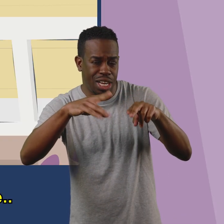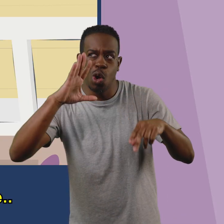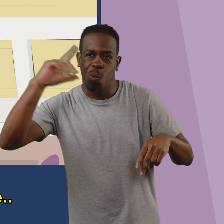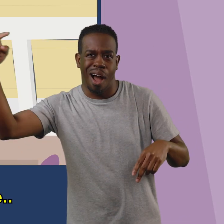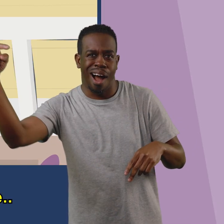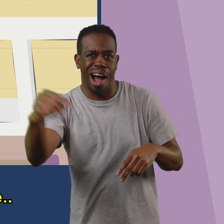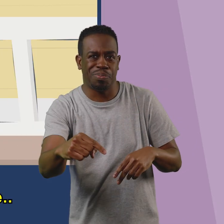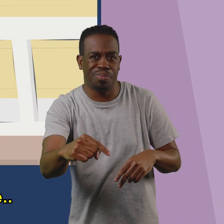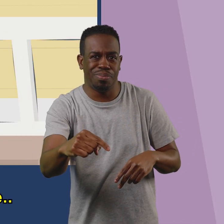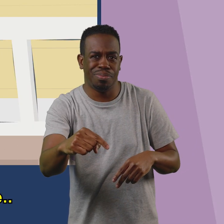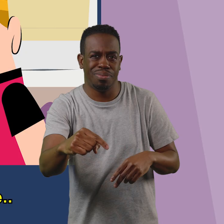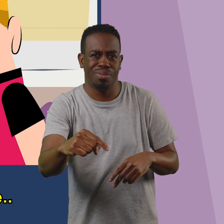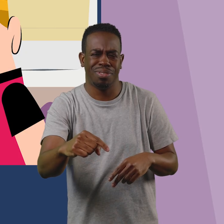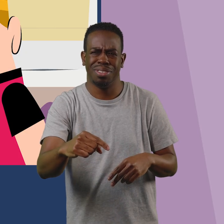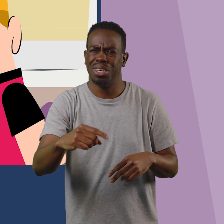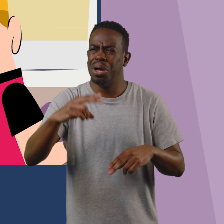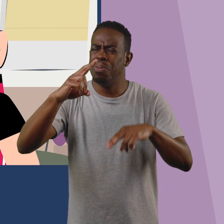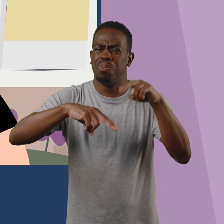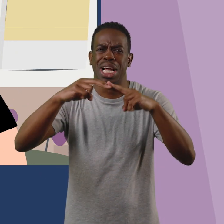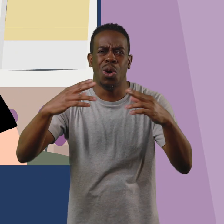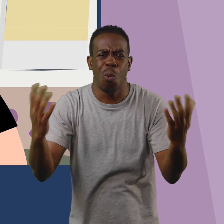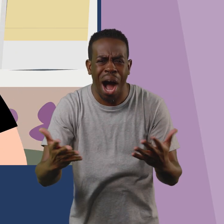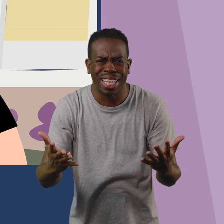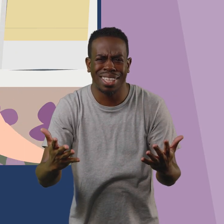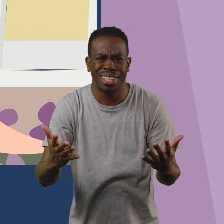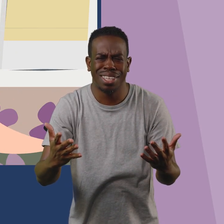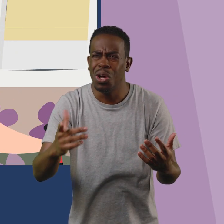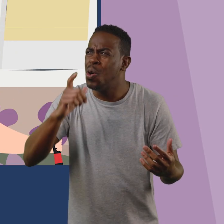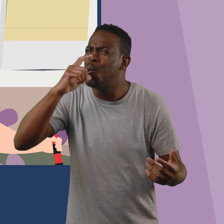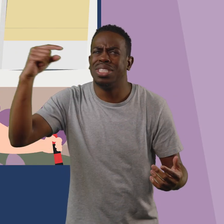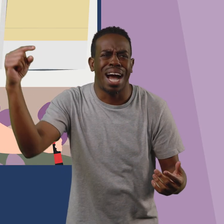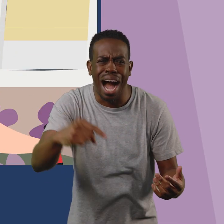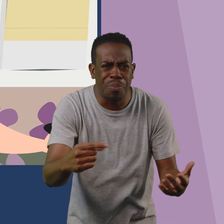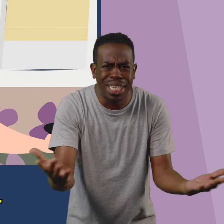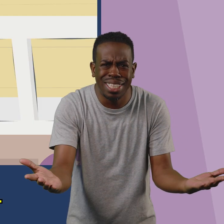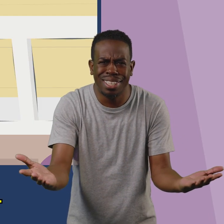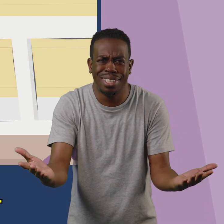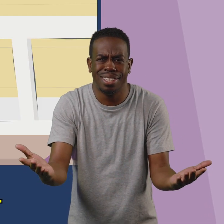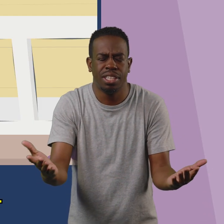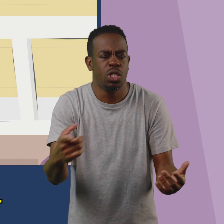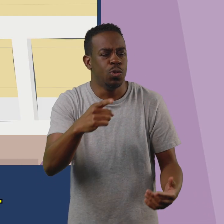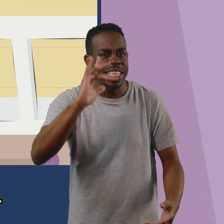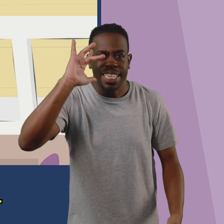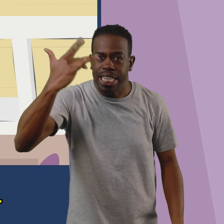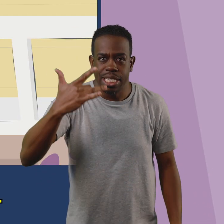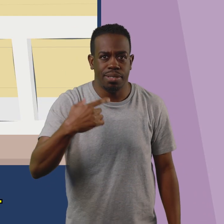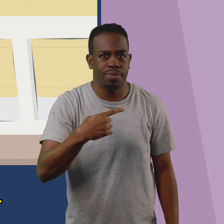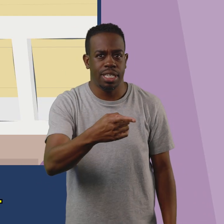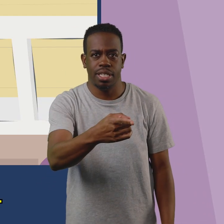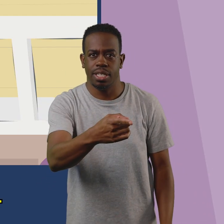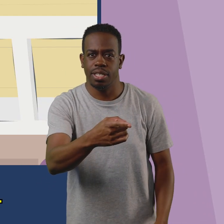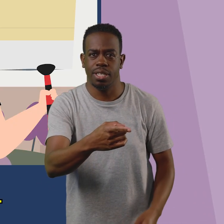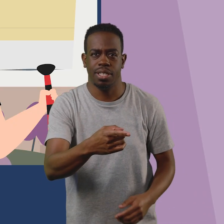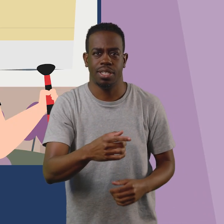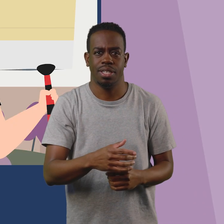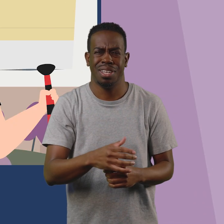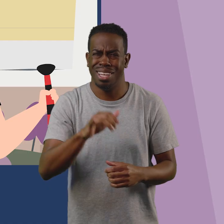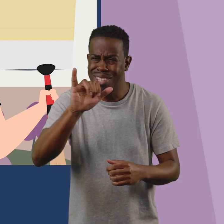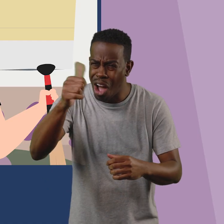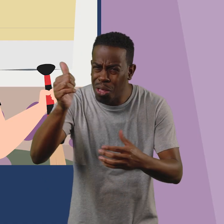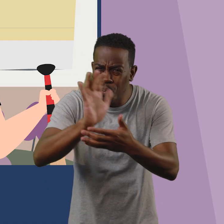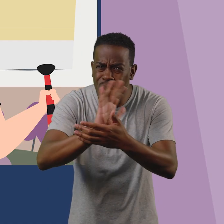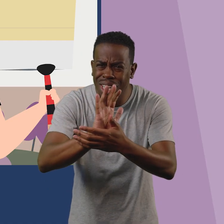it, he will come. Build what? Who's coming? You're killing me, Smalls! Is